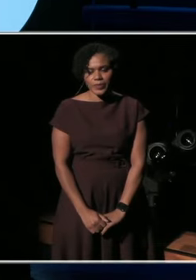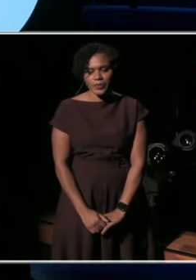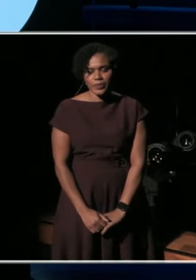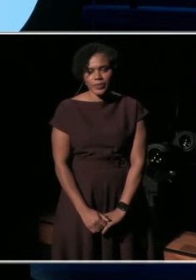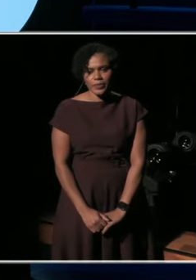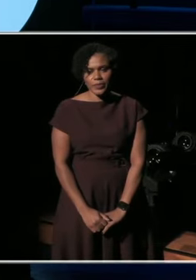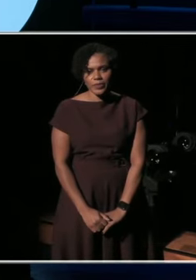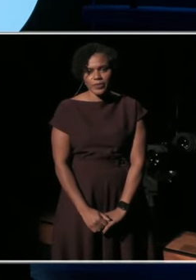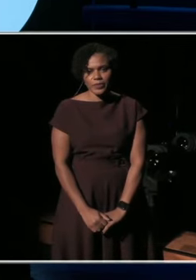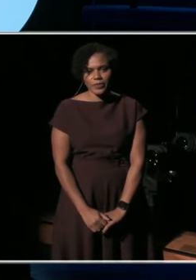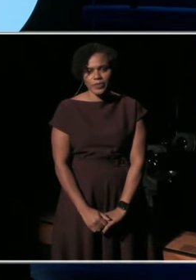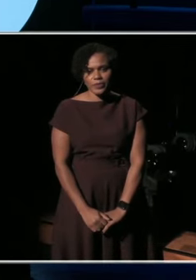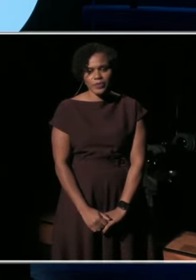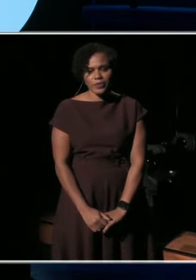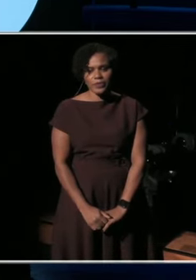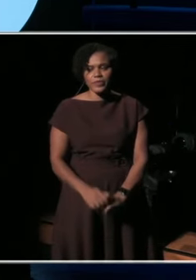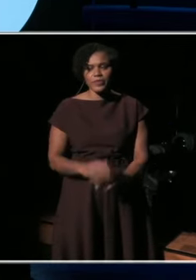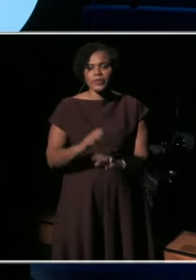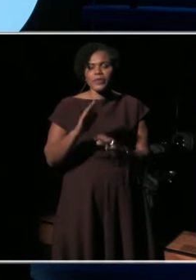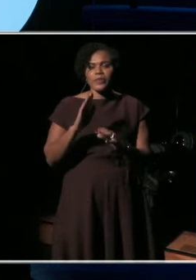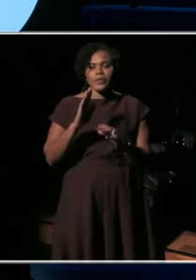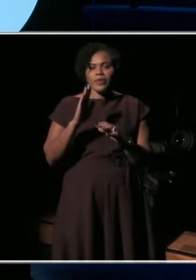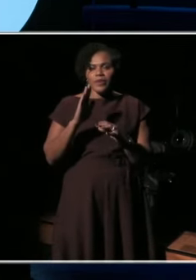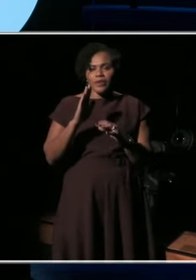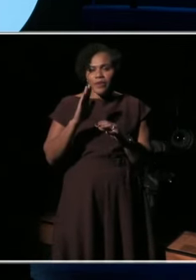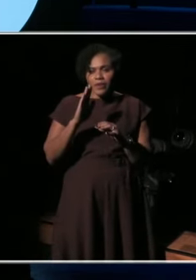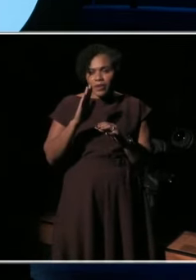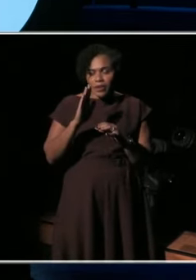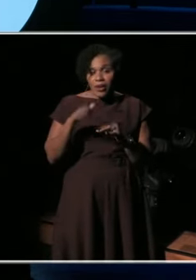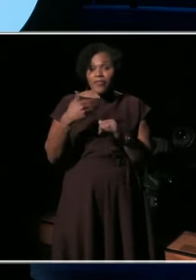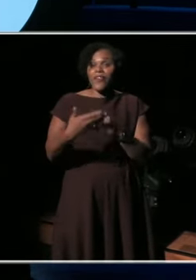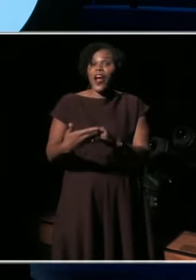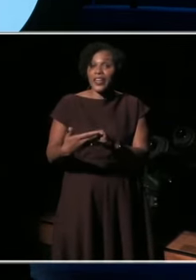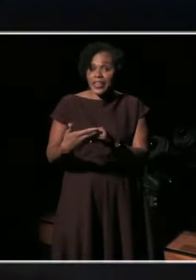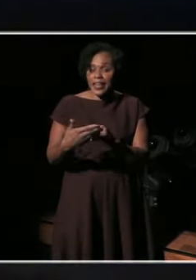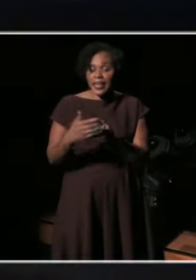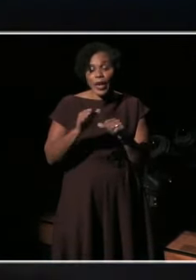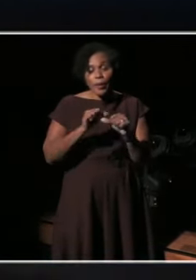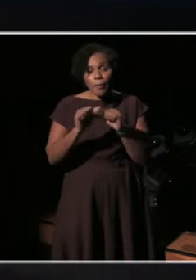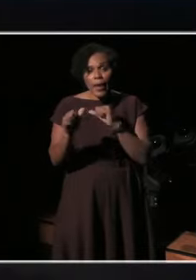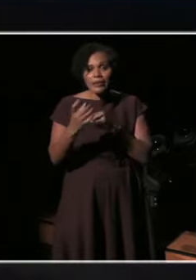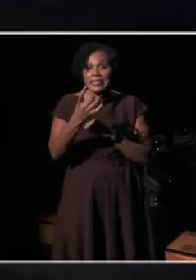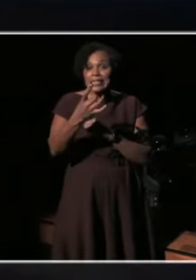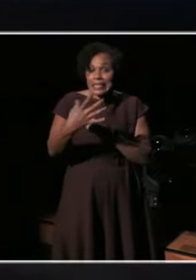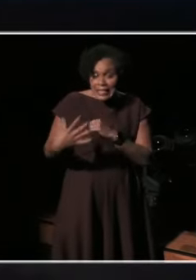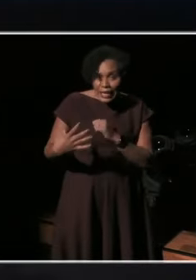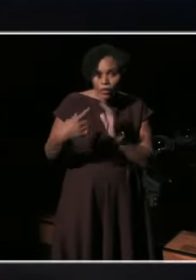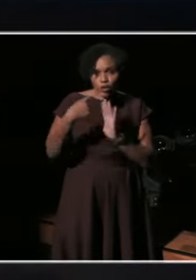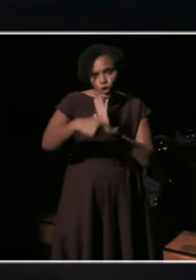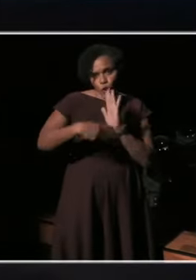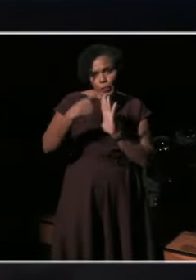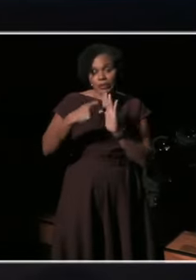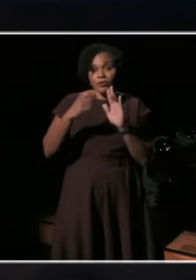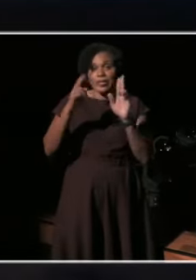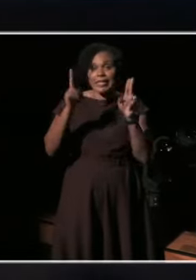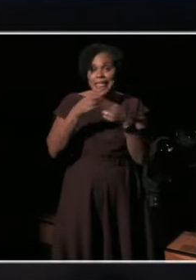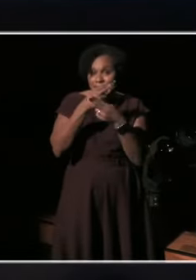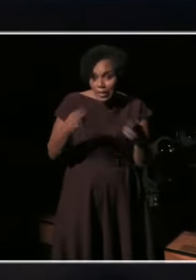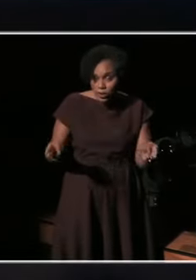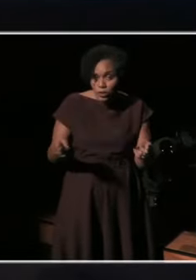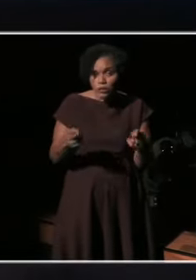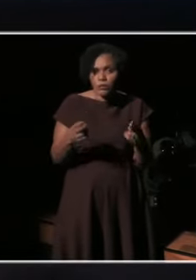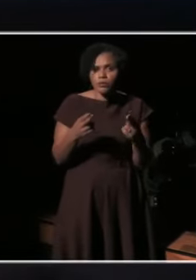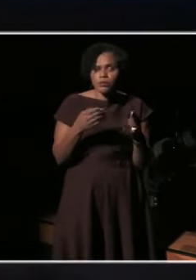Okay. Finally, it's Best Single Documentary International, which recognizes single